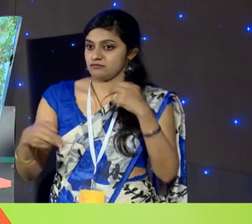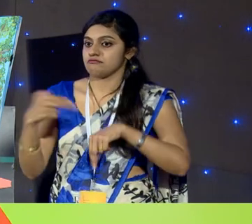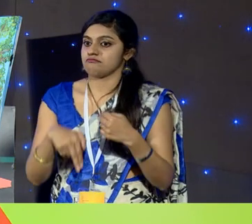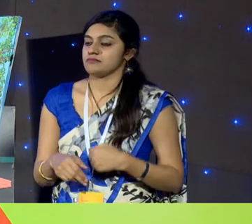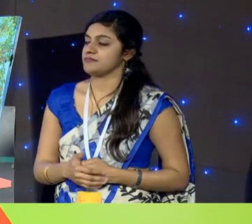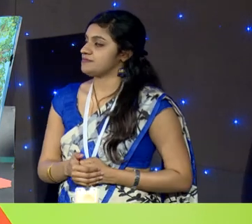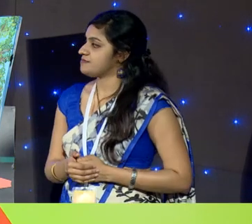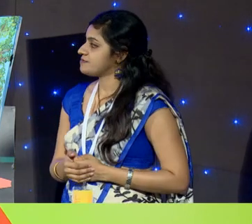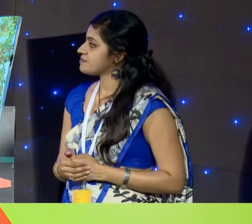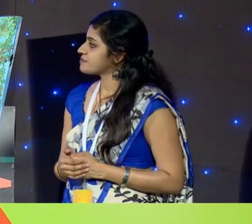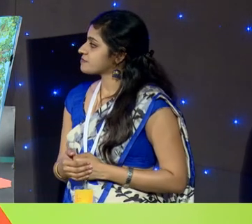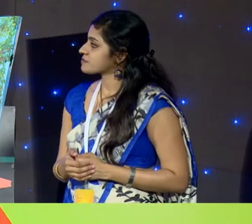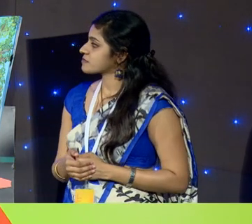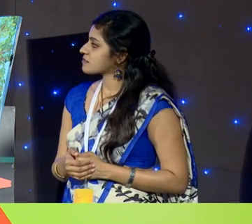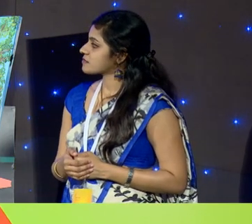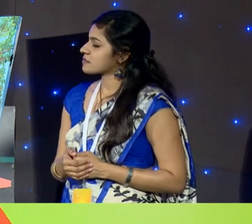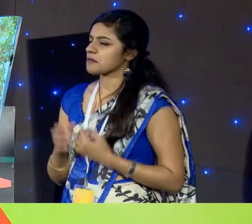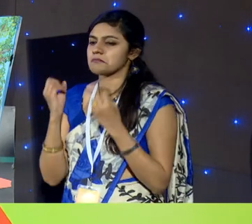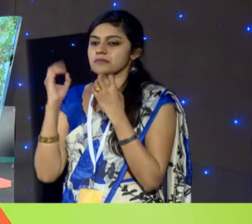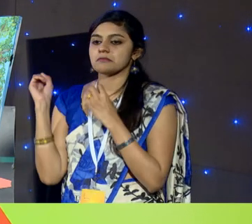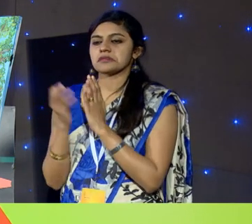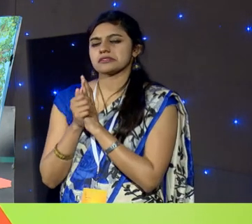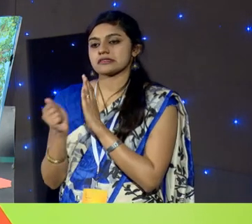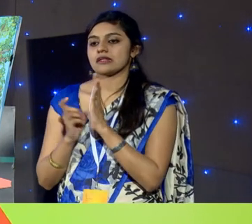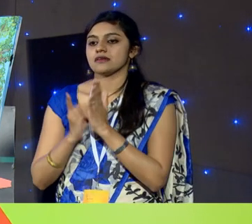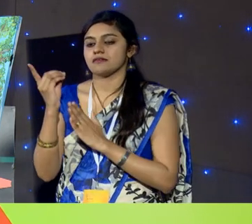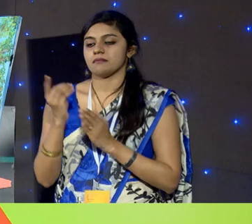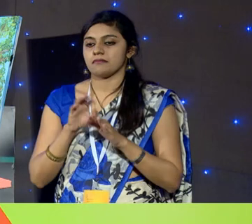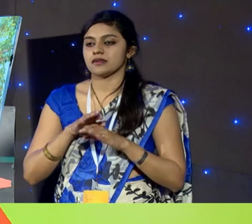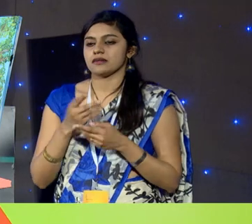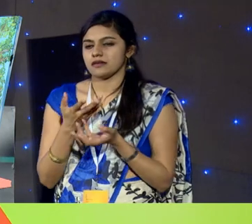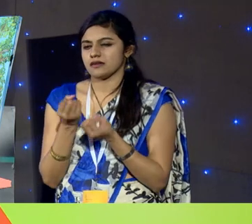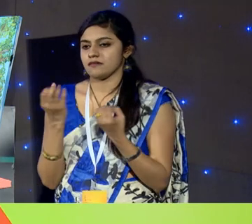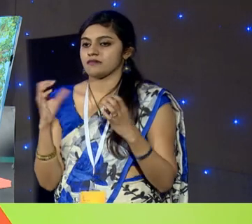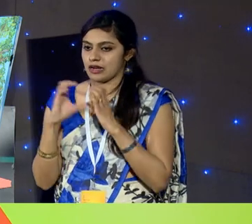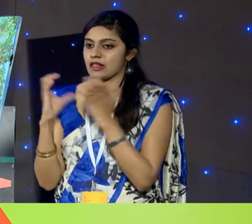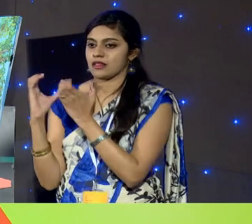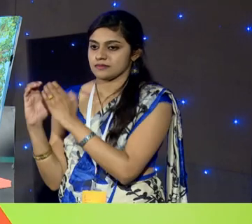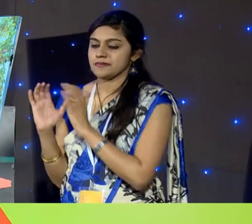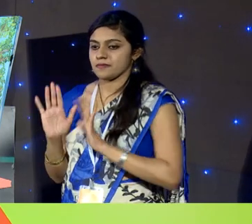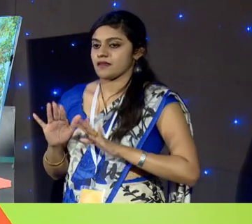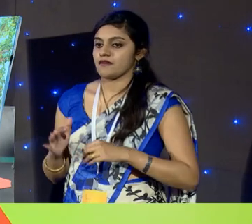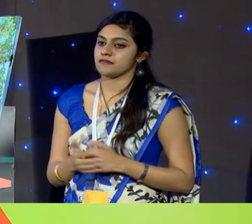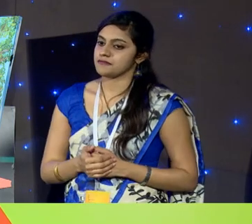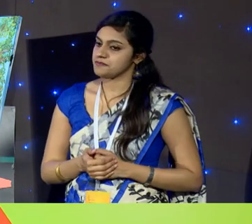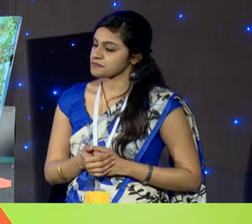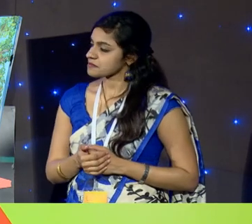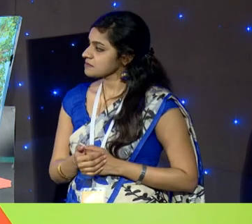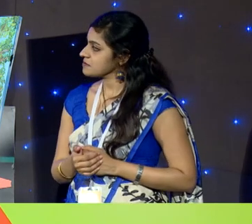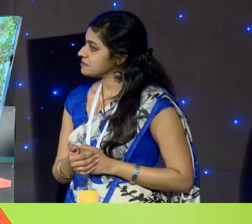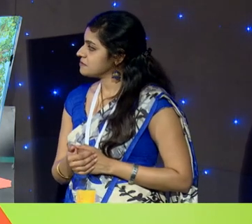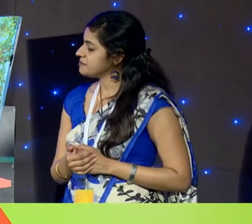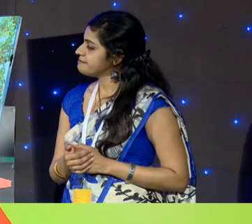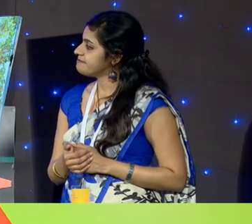have several other vocational and skill development courses as part of the curriculum and for